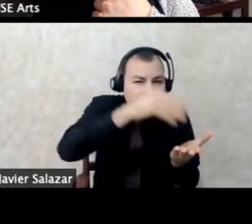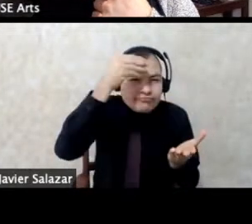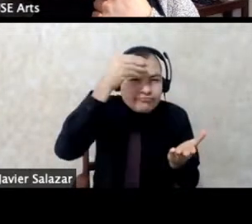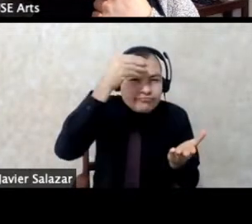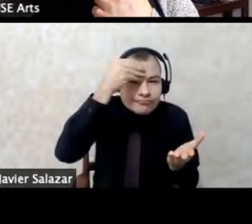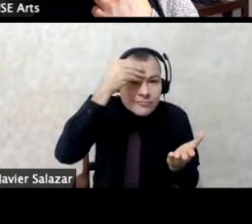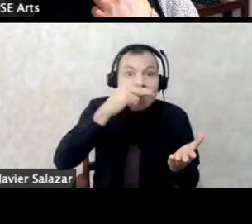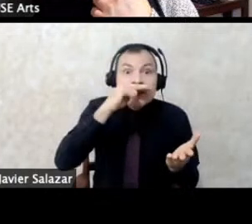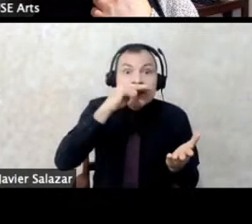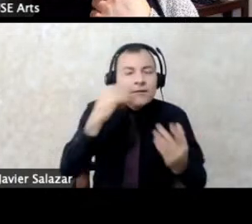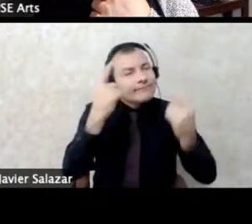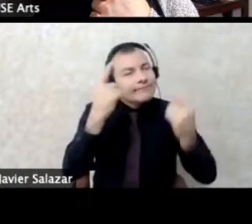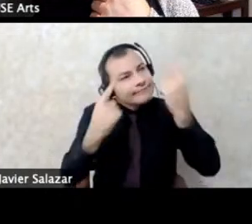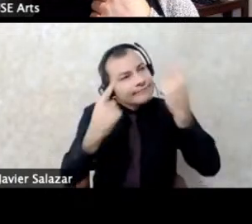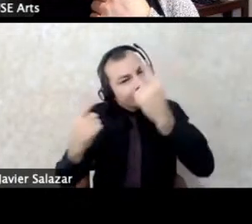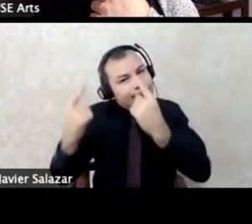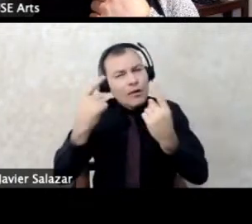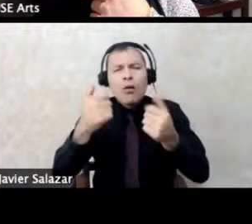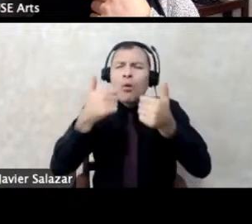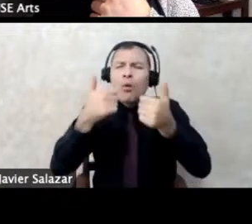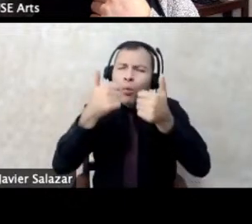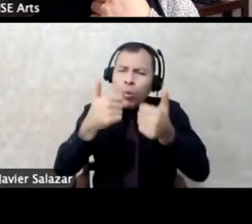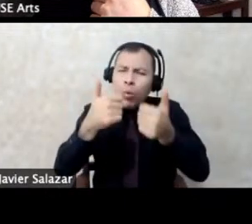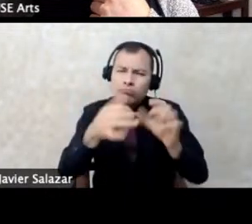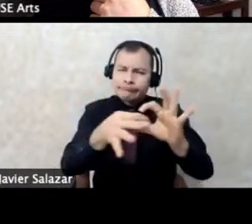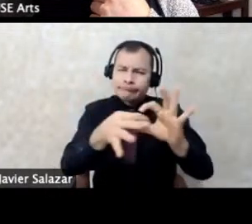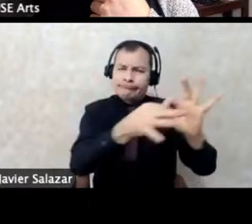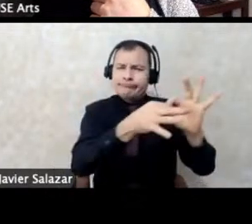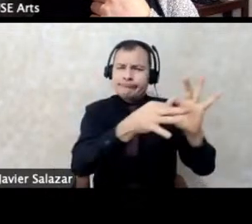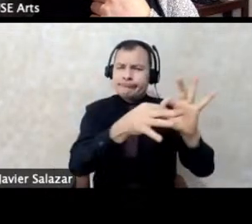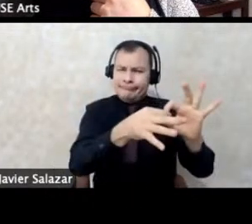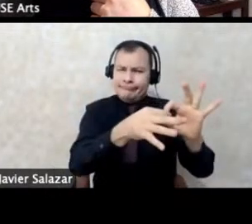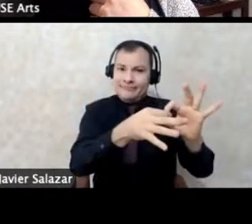puedan encontrar en su mismo entorno unas maneras